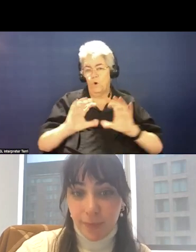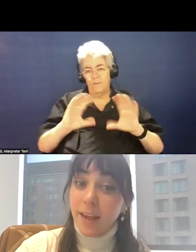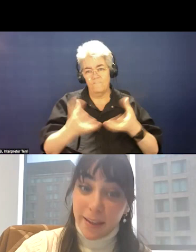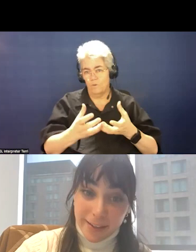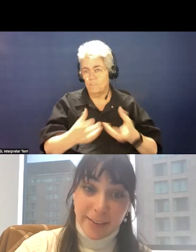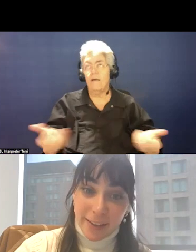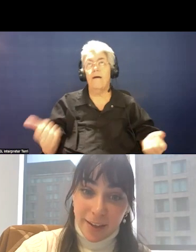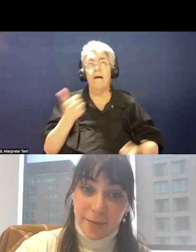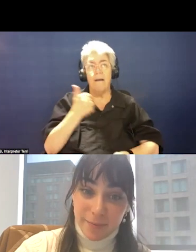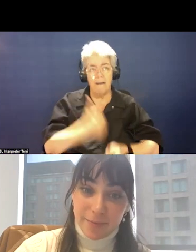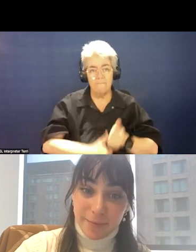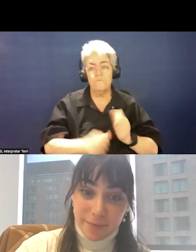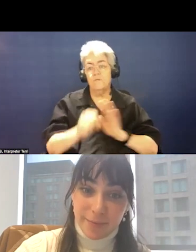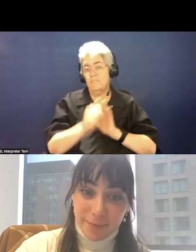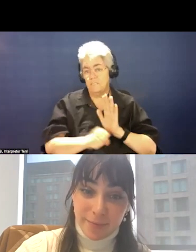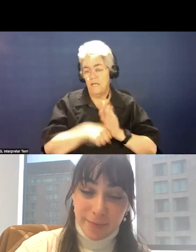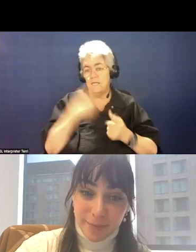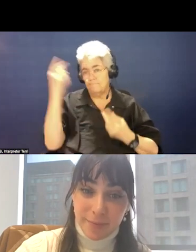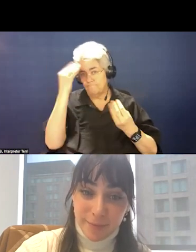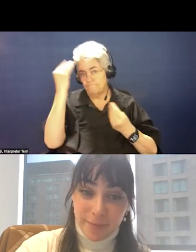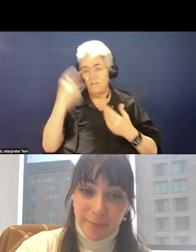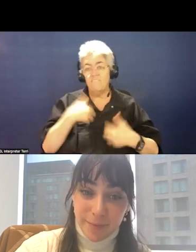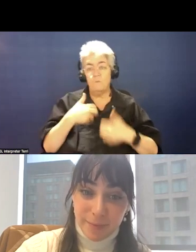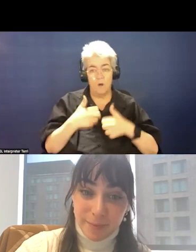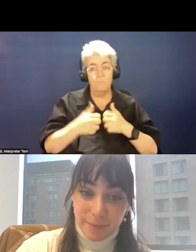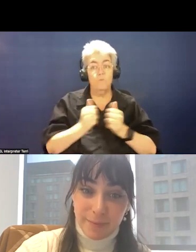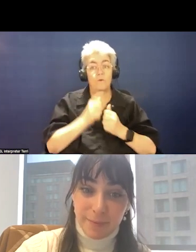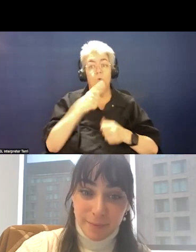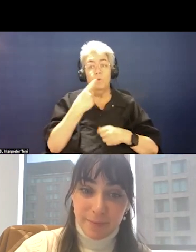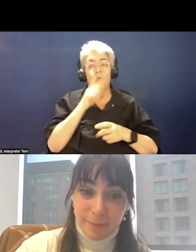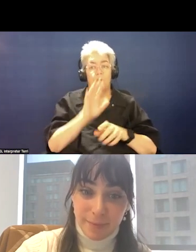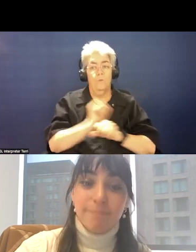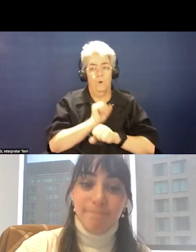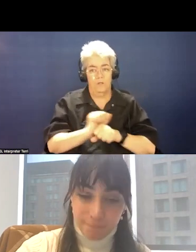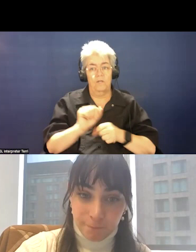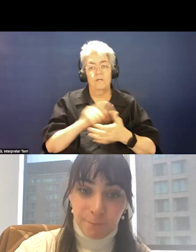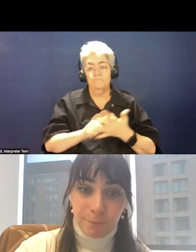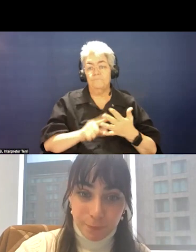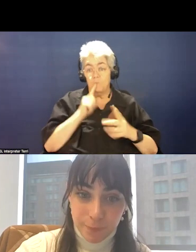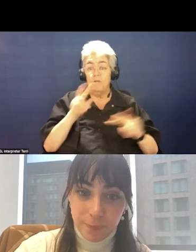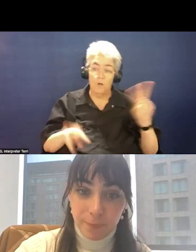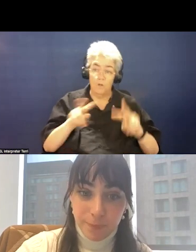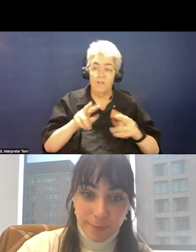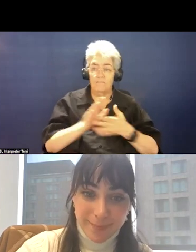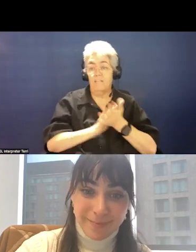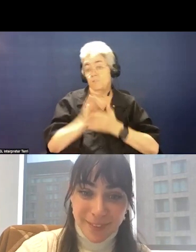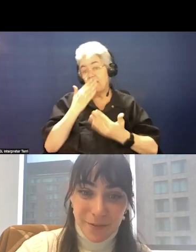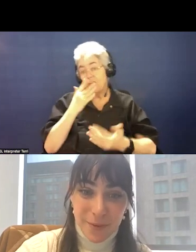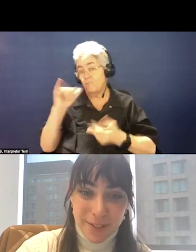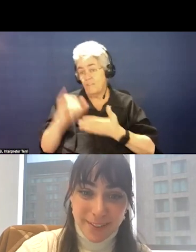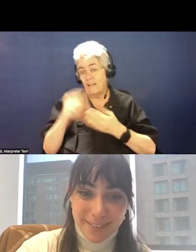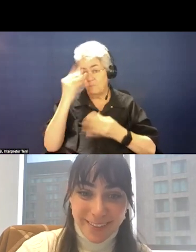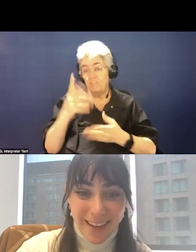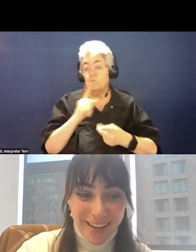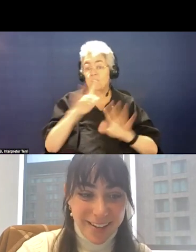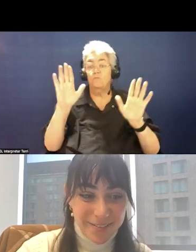to that doesn't have workforce issues. So we're really looking forward to where those issues are going. And thanks again for that information, which is incredible. Of